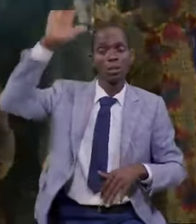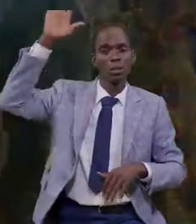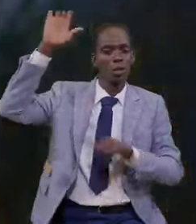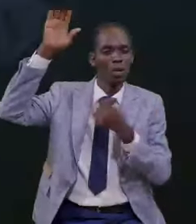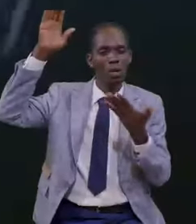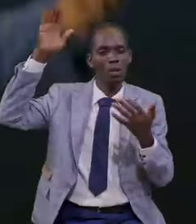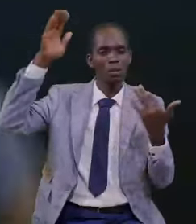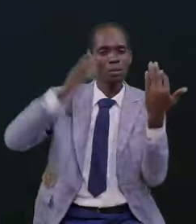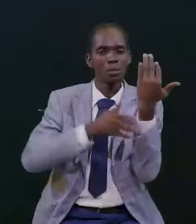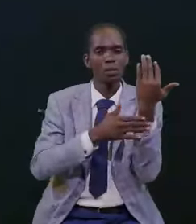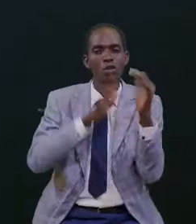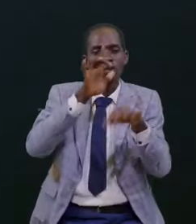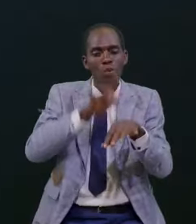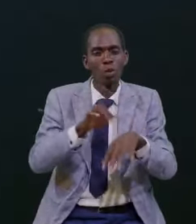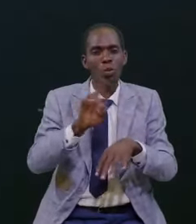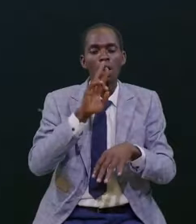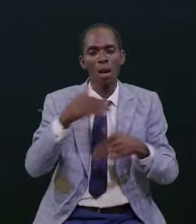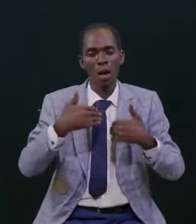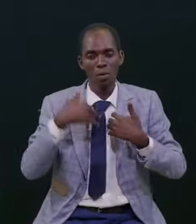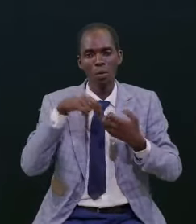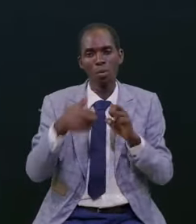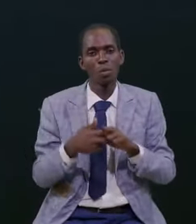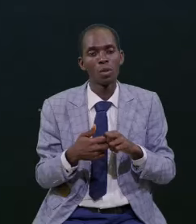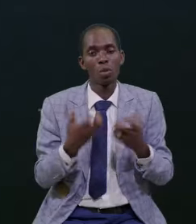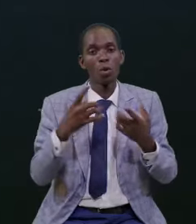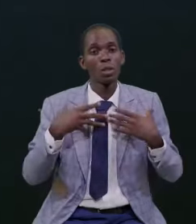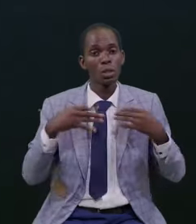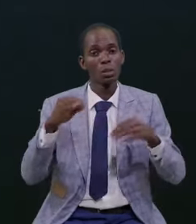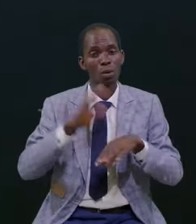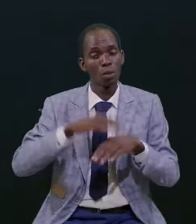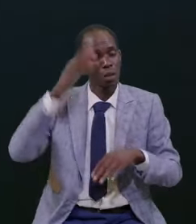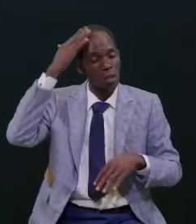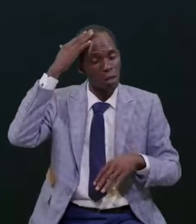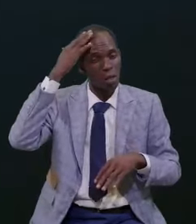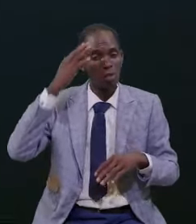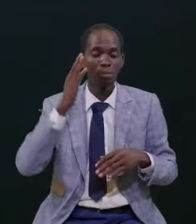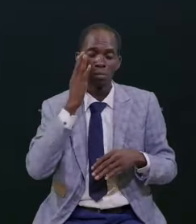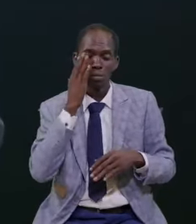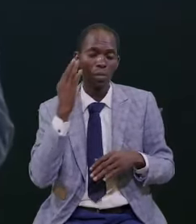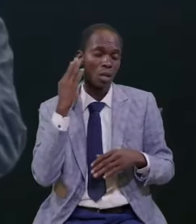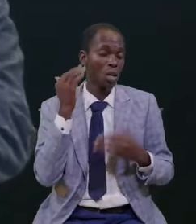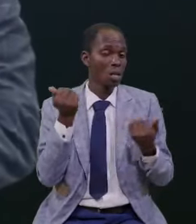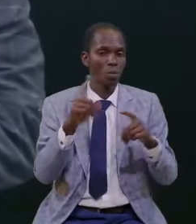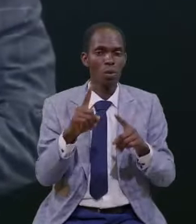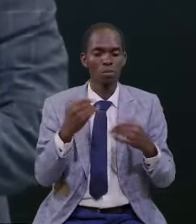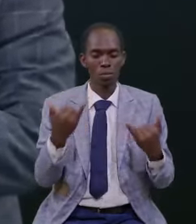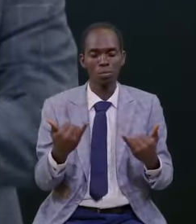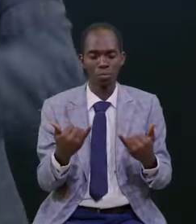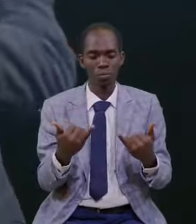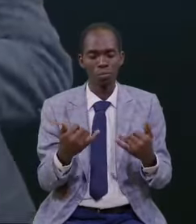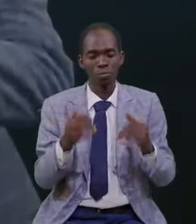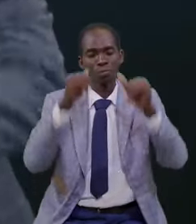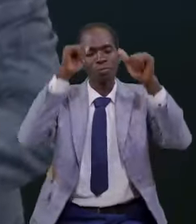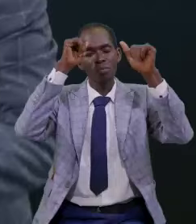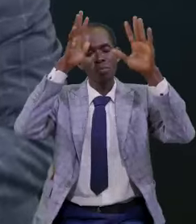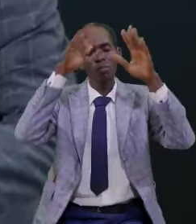here, online, everywhere. Father, we thank you.